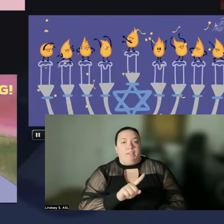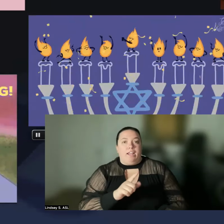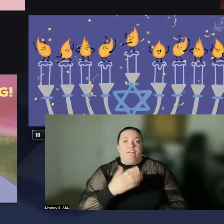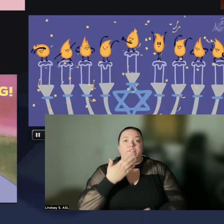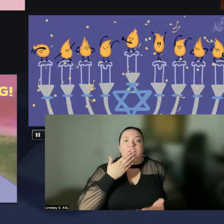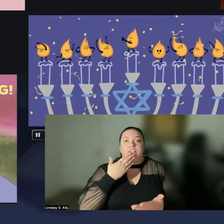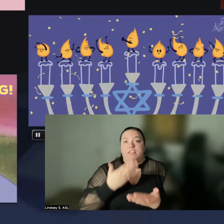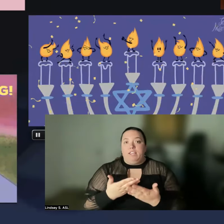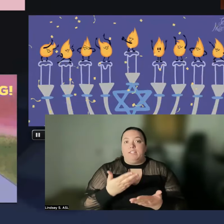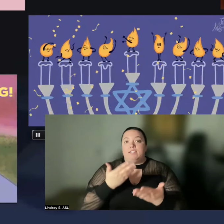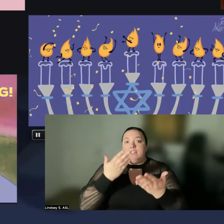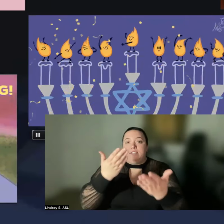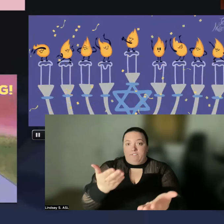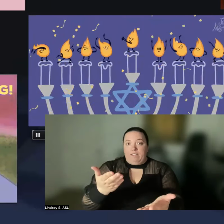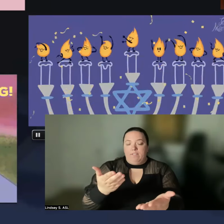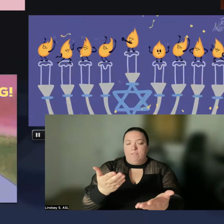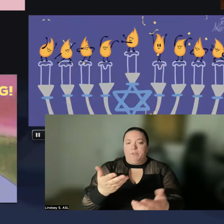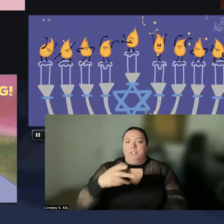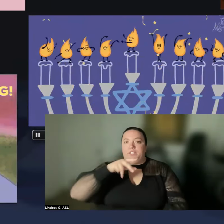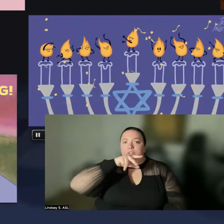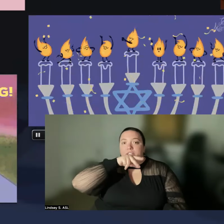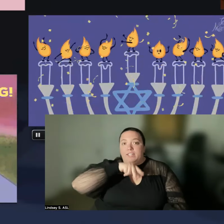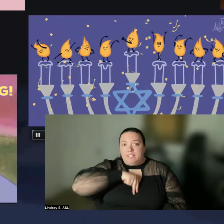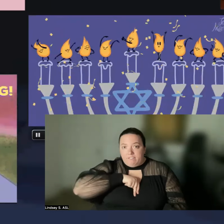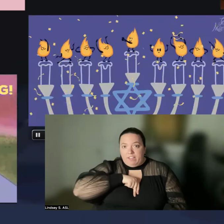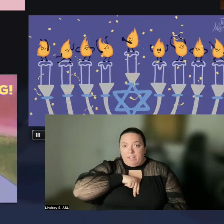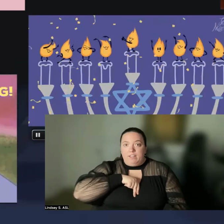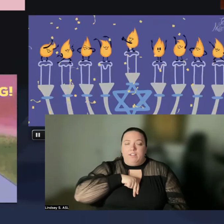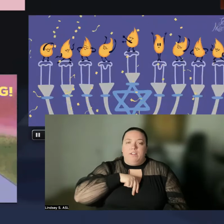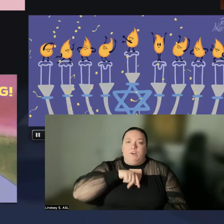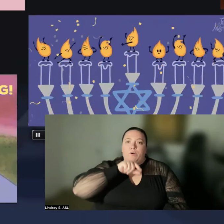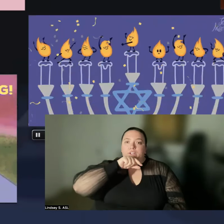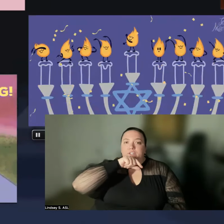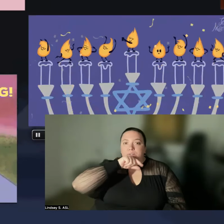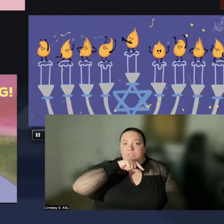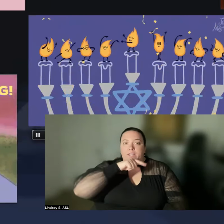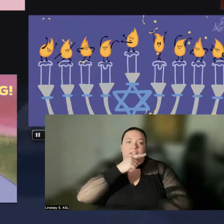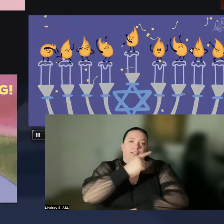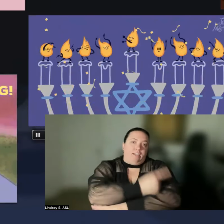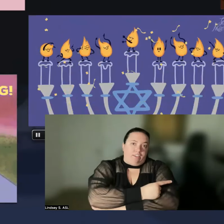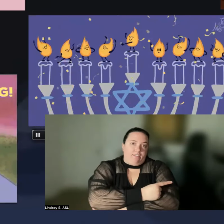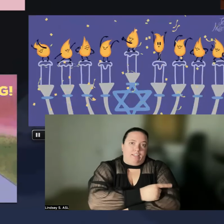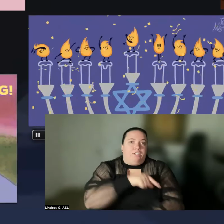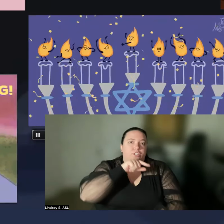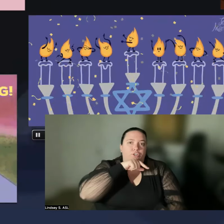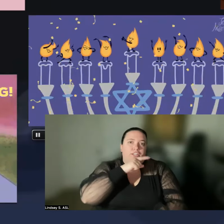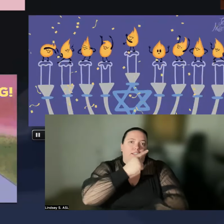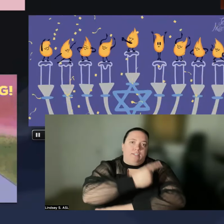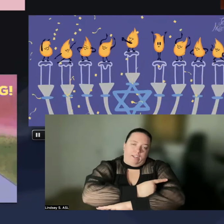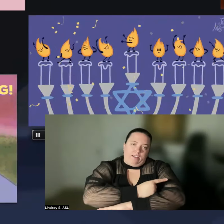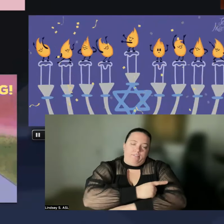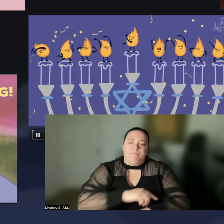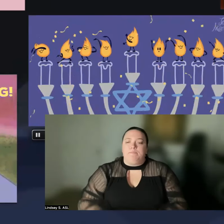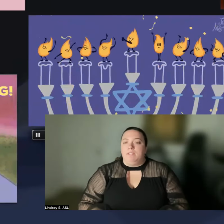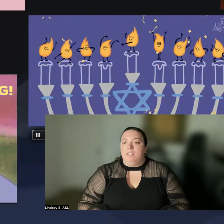And then we have Thanksgiving, or you can do Thanksgiving, or you can do Thanksgiving, like